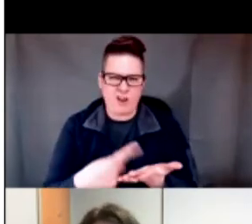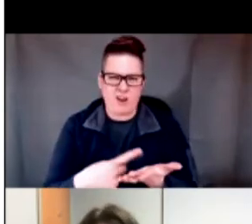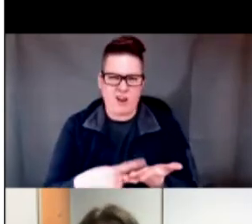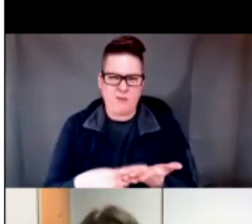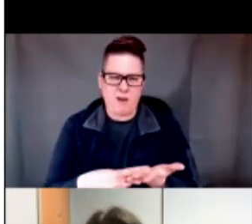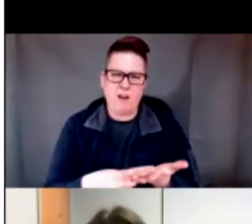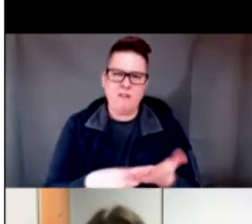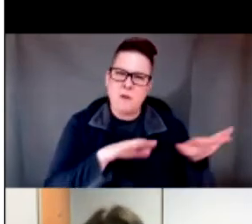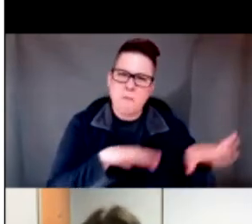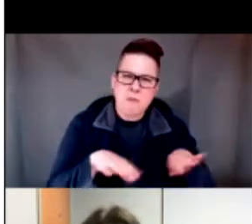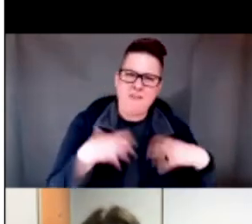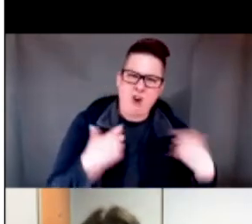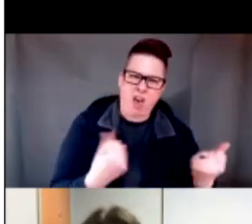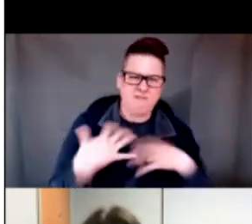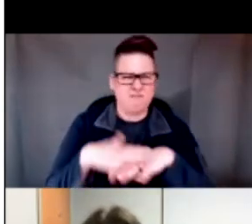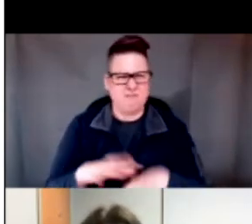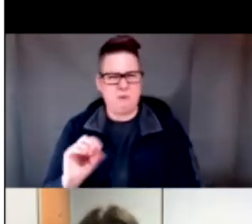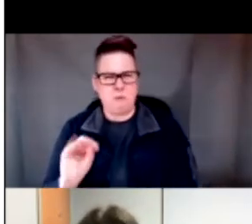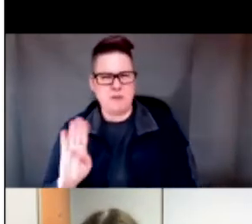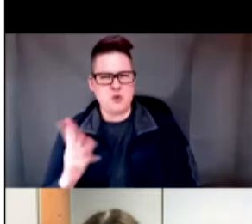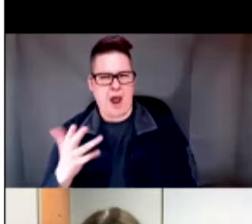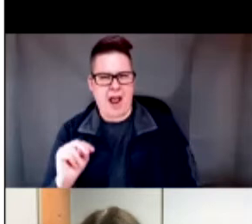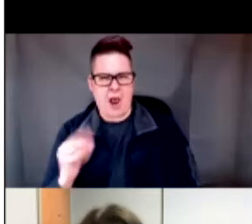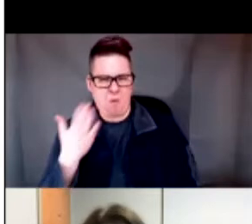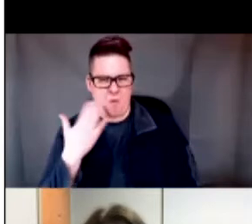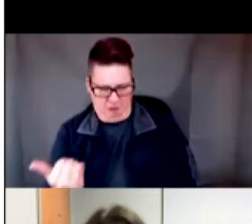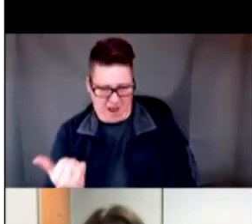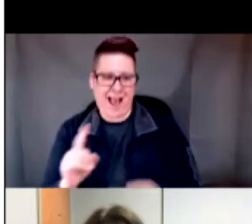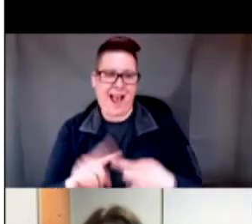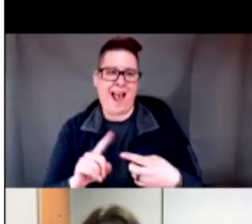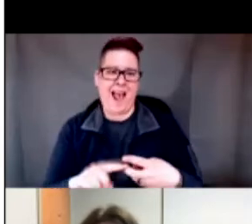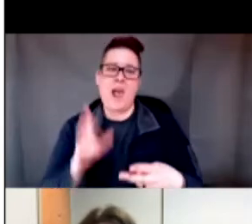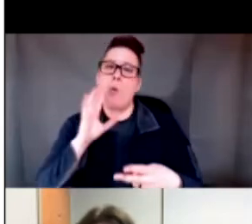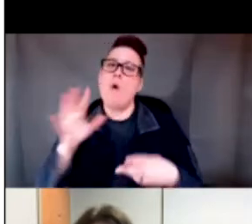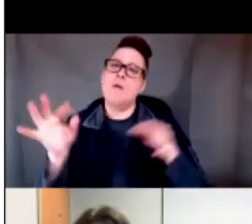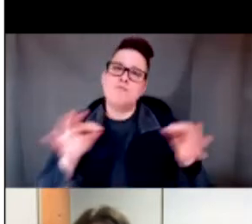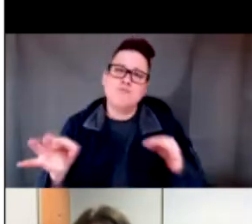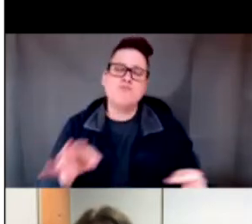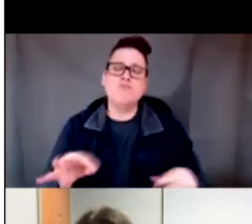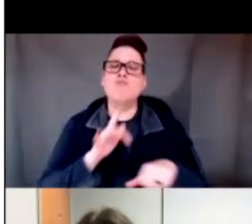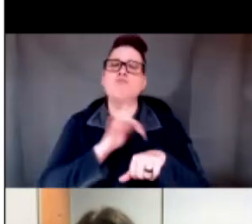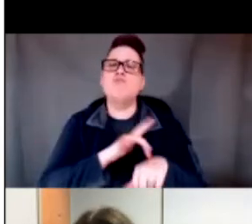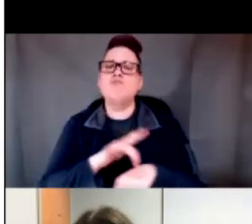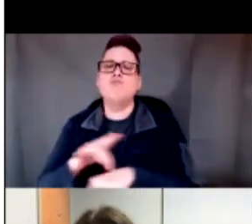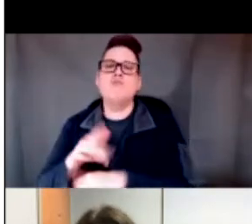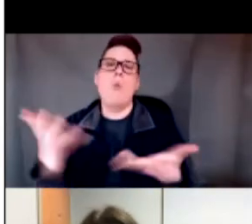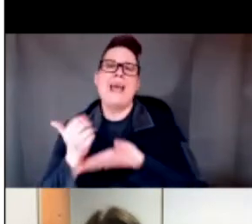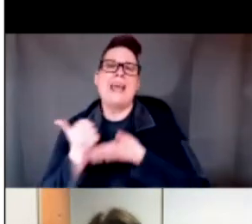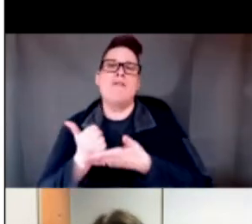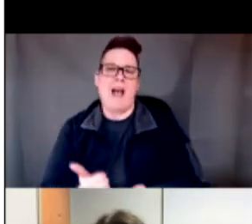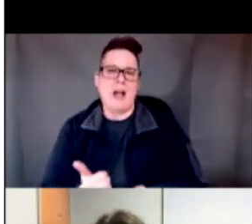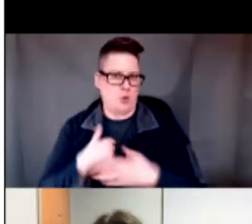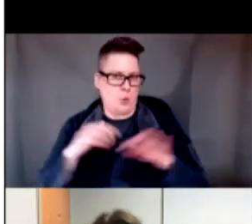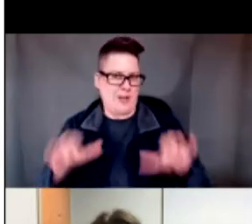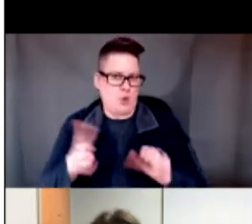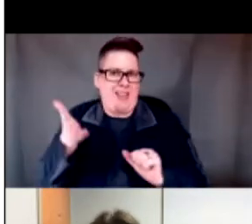of behavioral health in an OBGYN practice? And then we'll be providing an overview of some of the interventions that we do on a